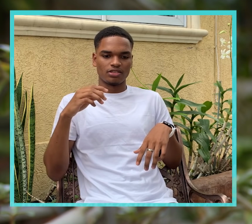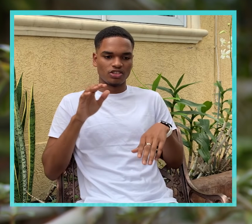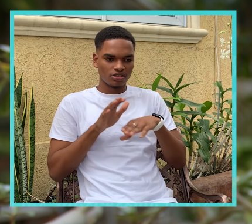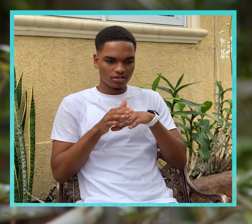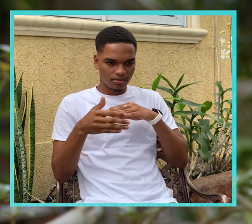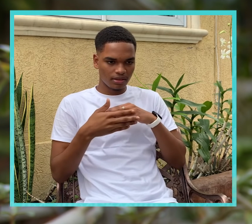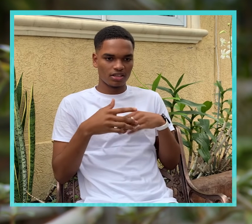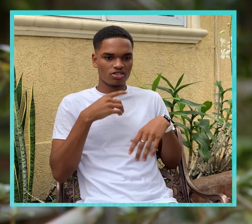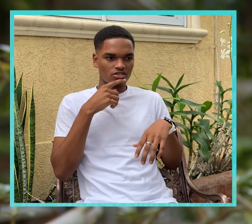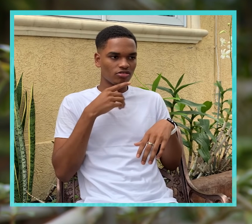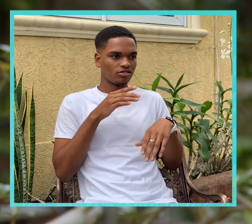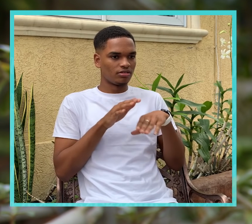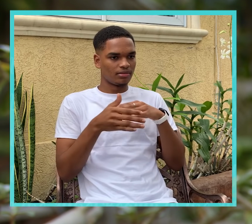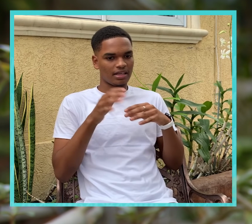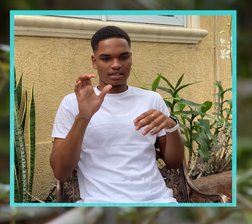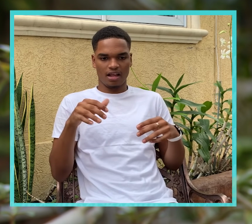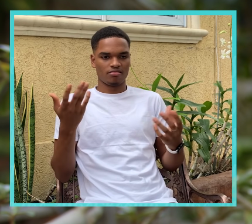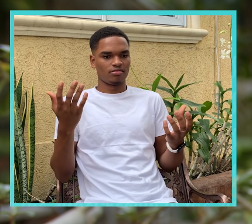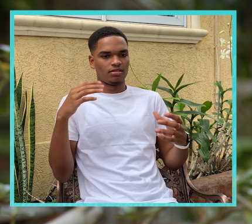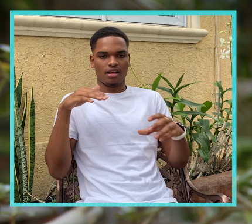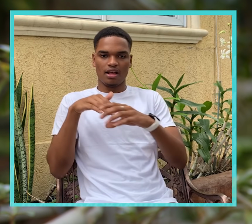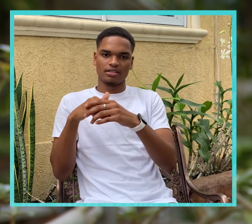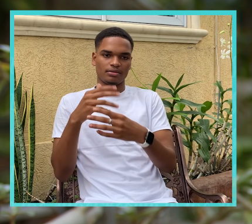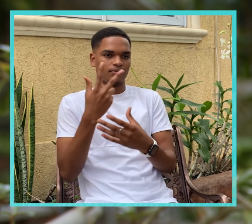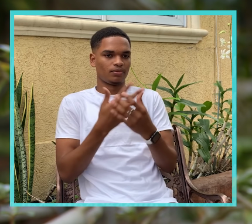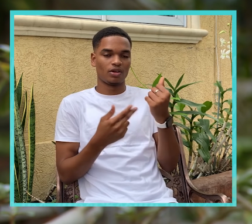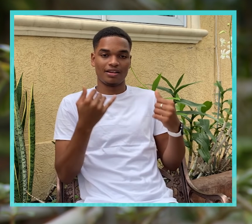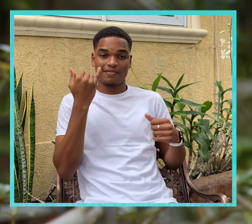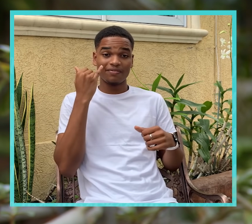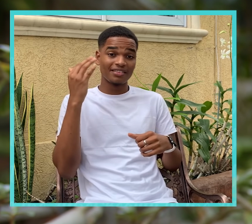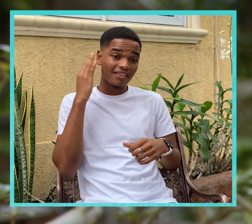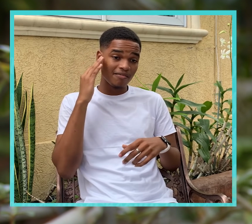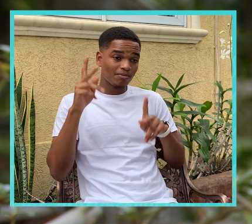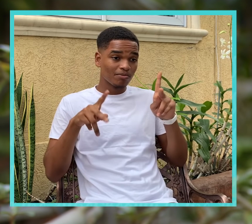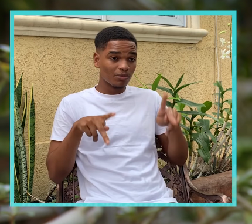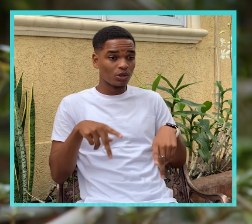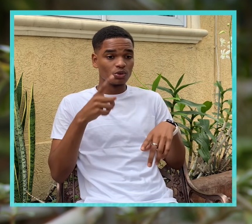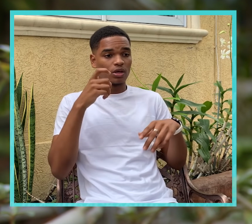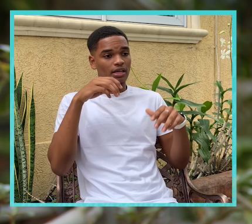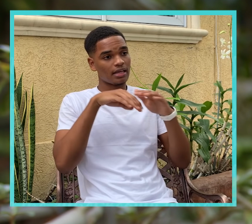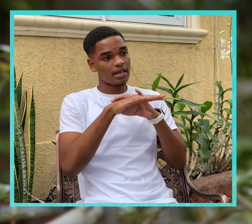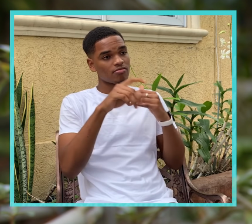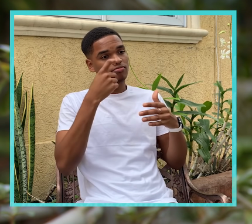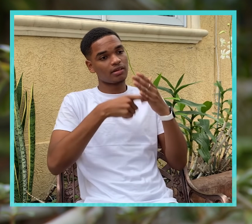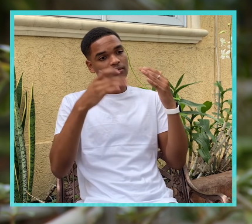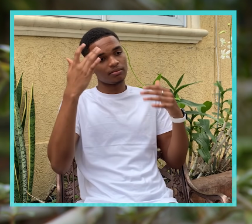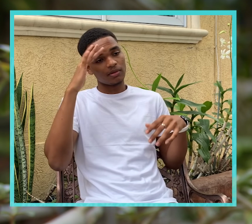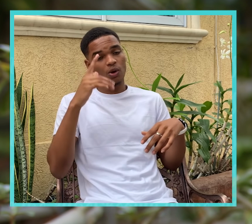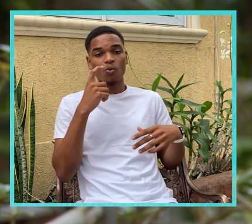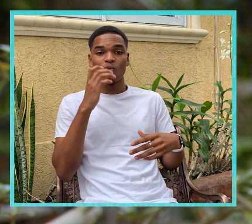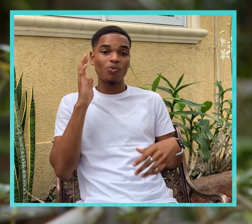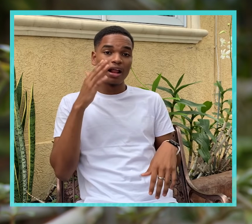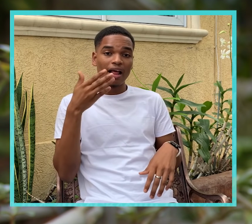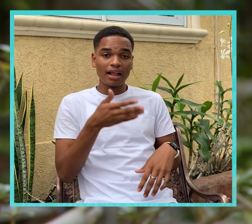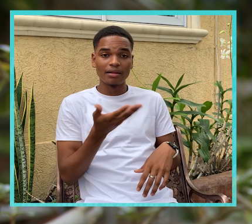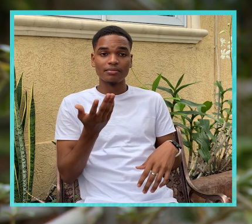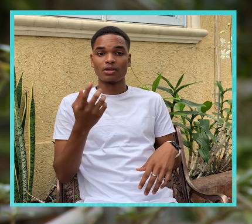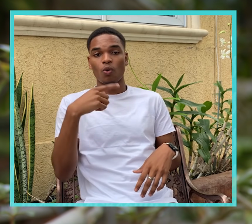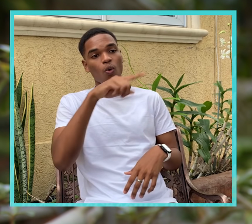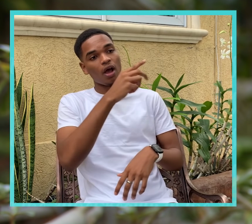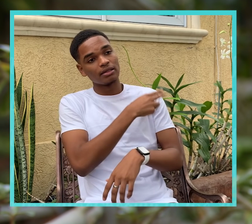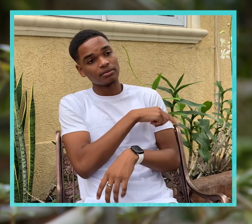Right. Right now, a Deaf person walks into Price Smart, who is there to help? A Deaf person goes to the hospital, who is